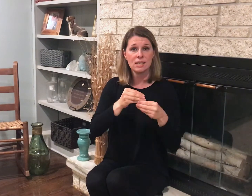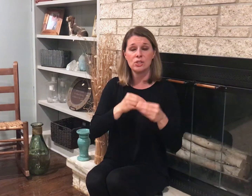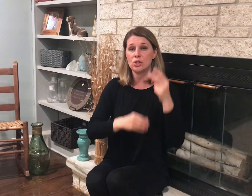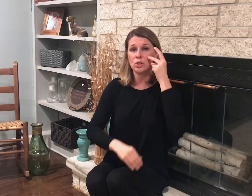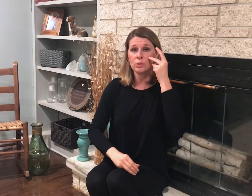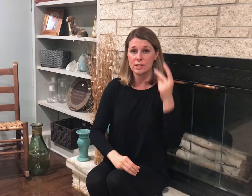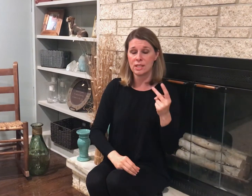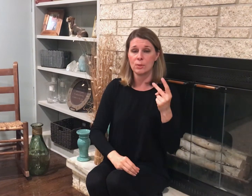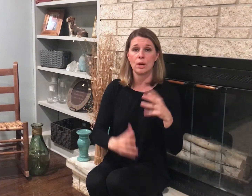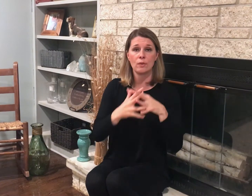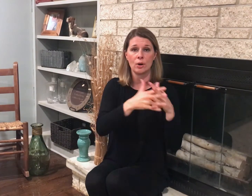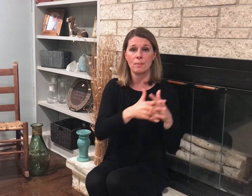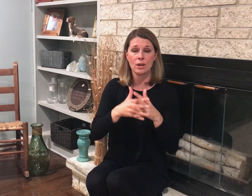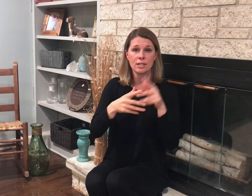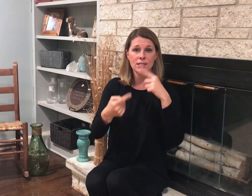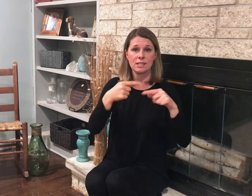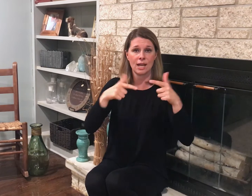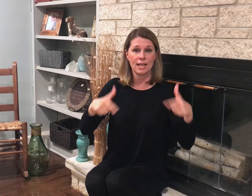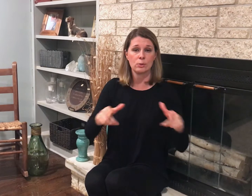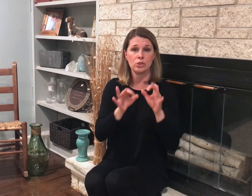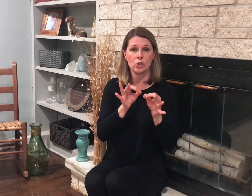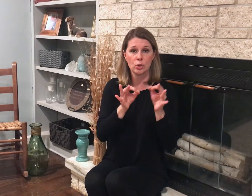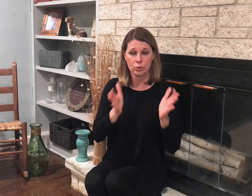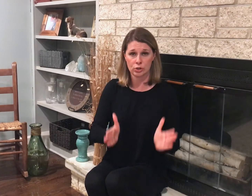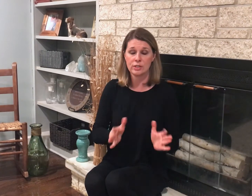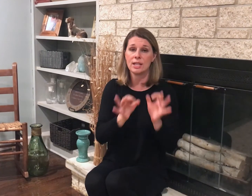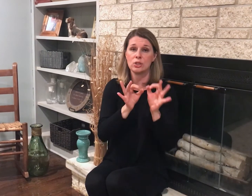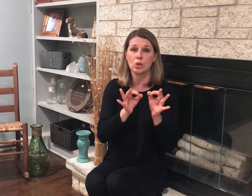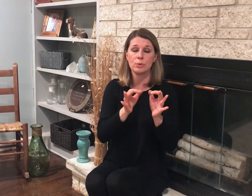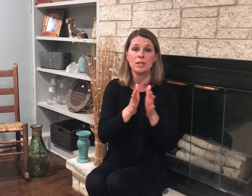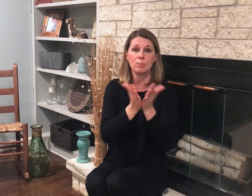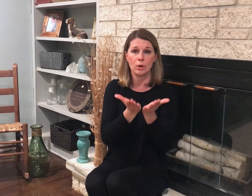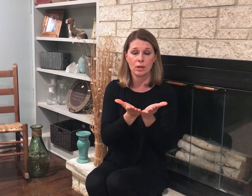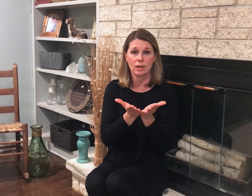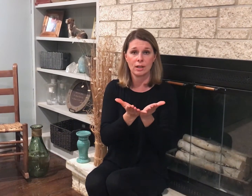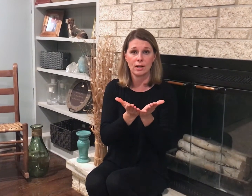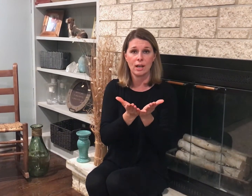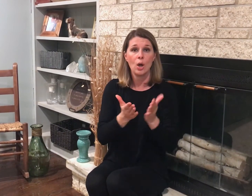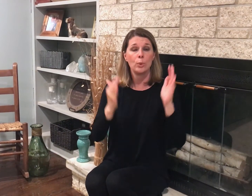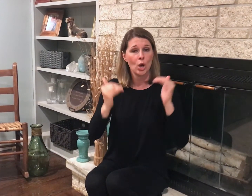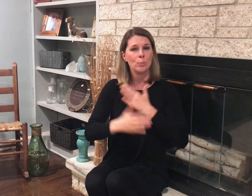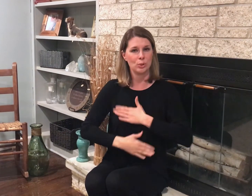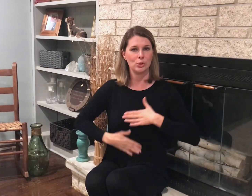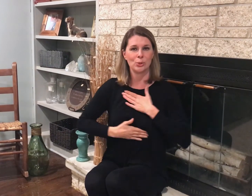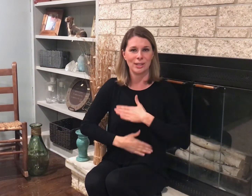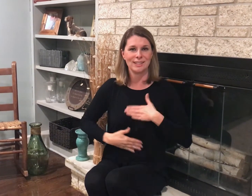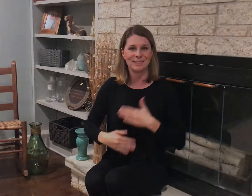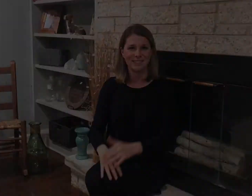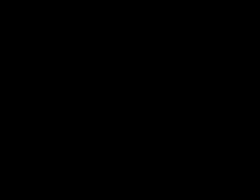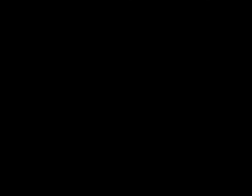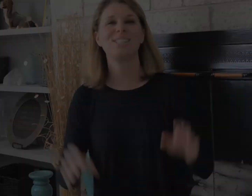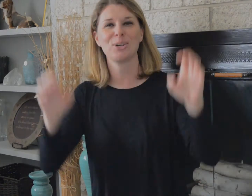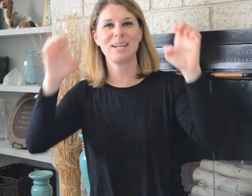In addition, you will see one of our American Sign Language interpreters interpreting the book. We hope you enjoy